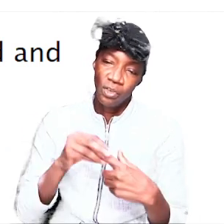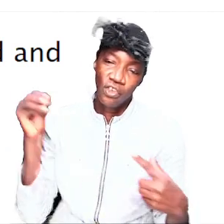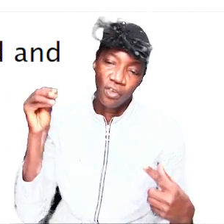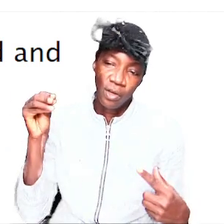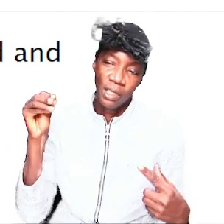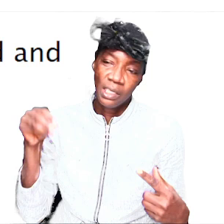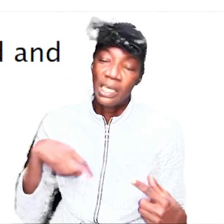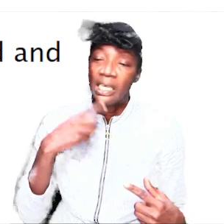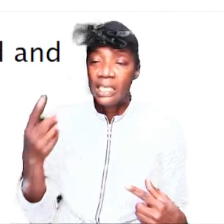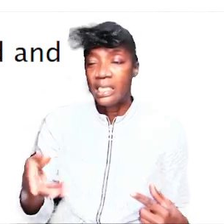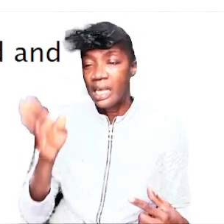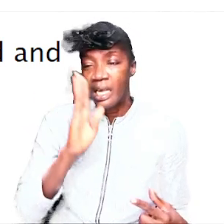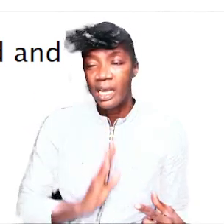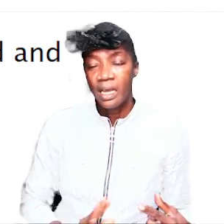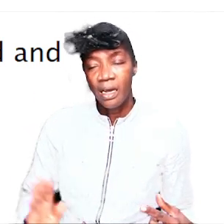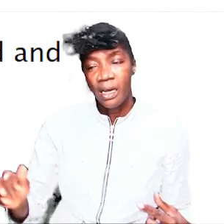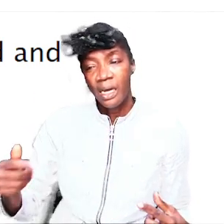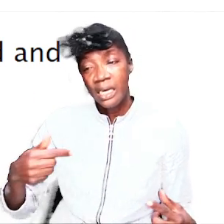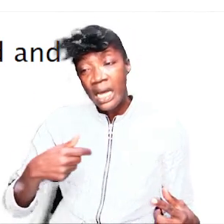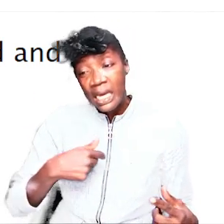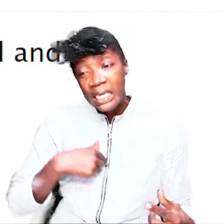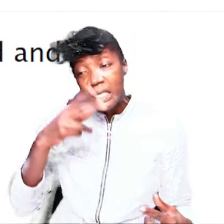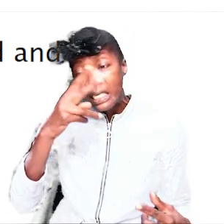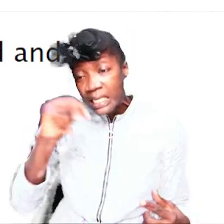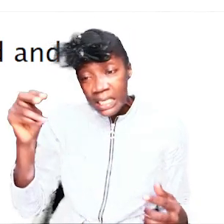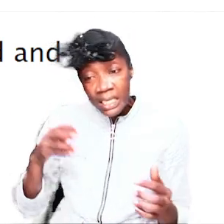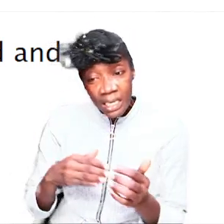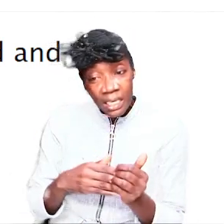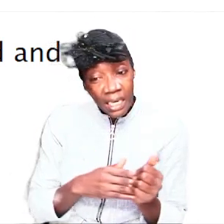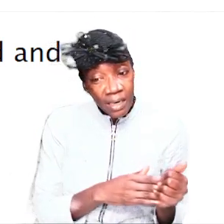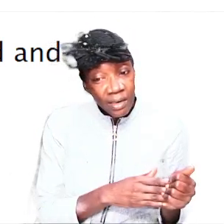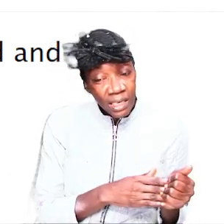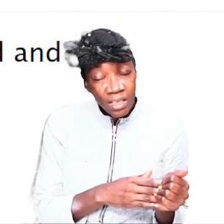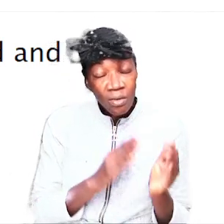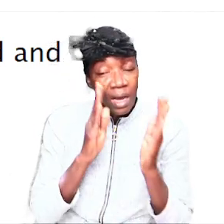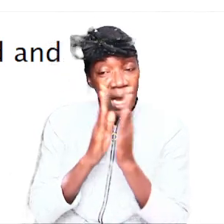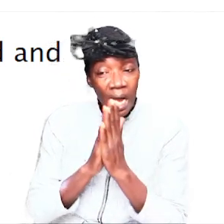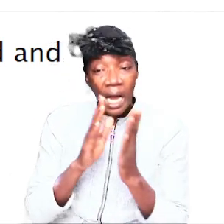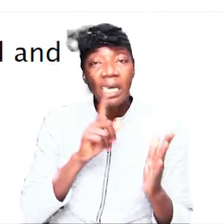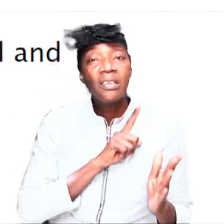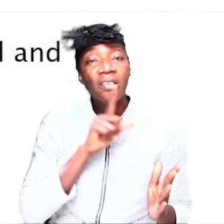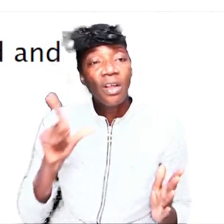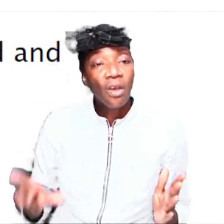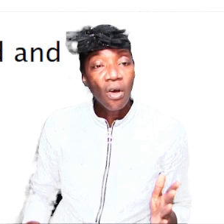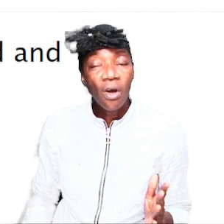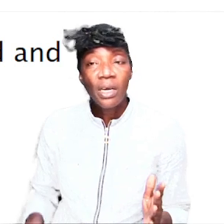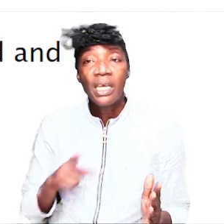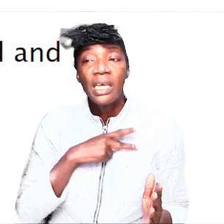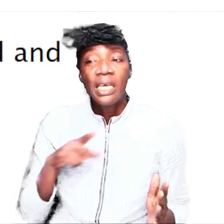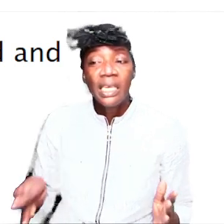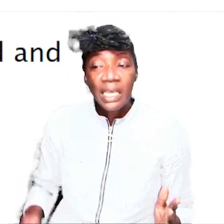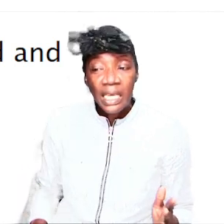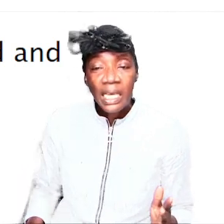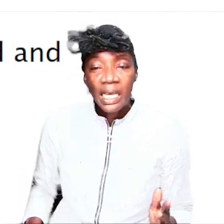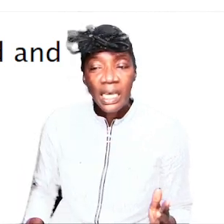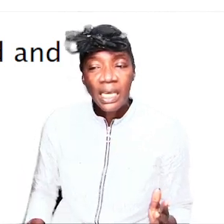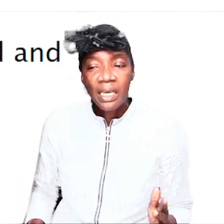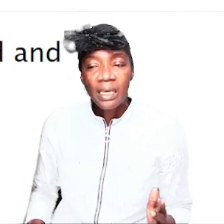are saying, God, I need your direction. We are going to inquire of the Lord. The king was now at the point where